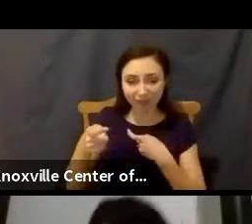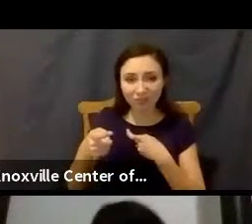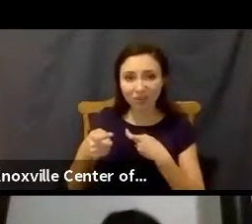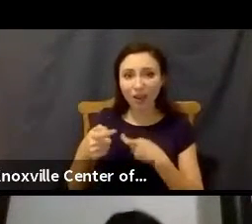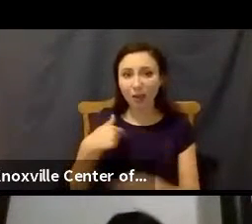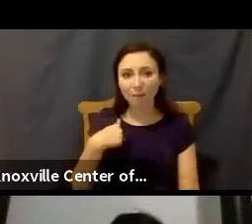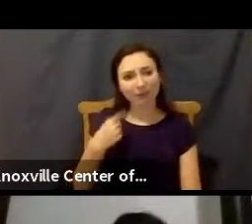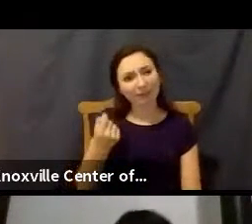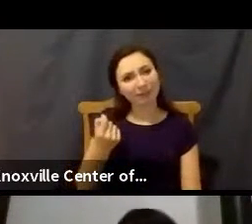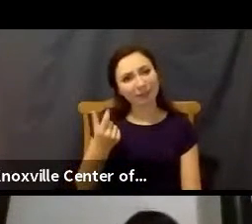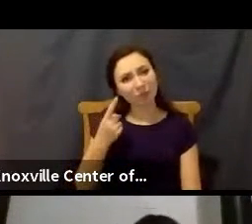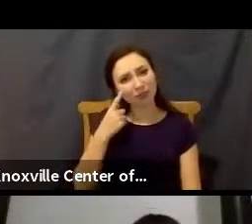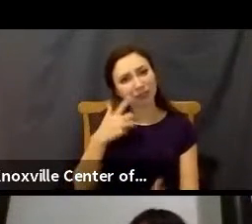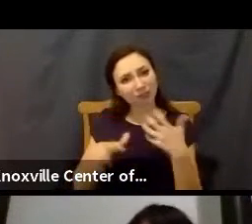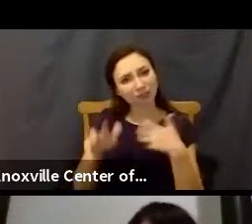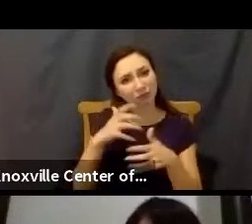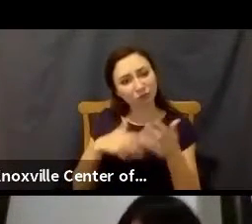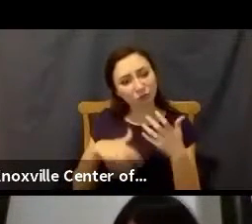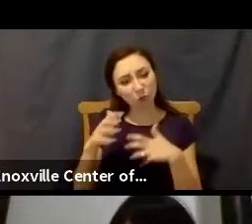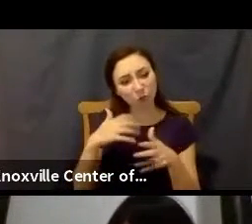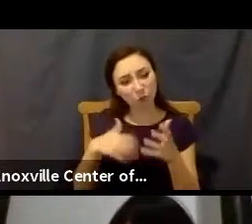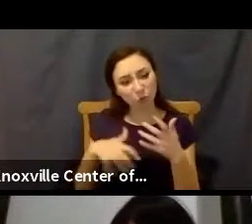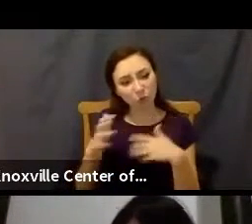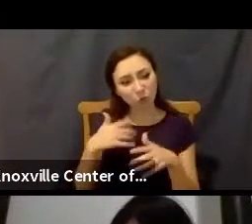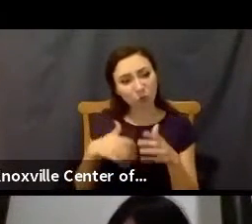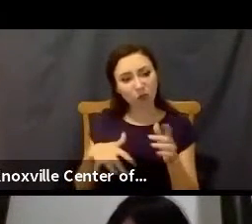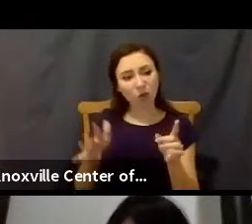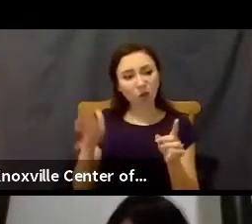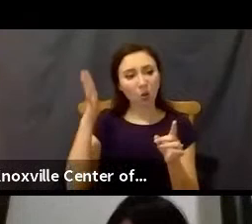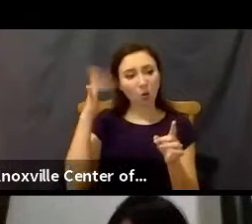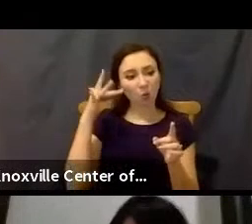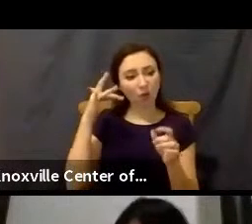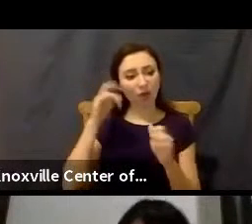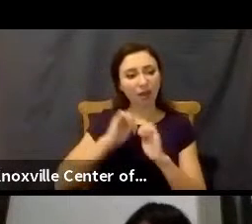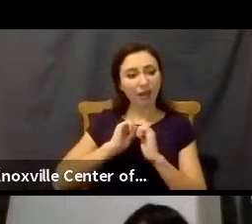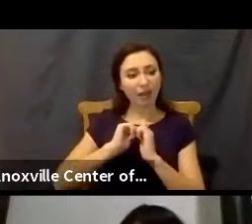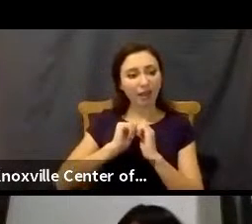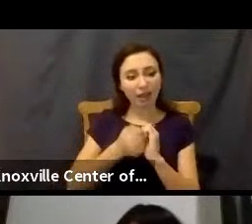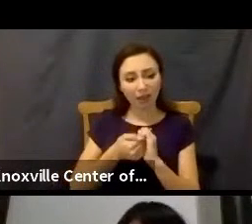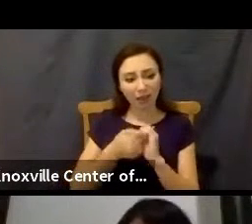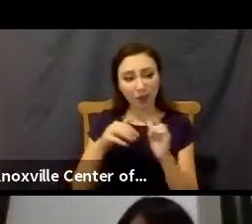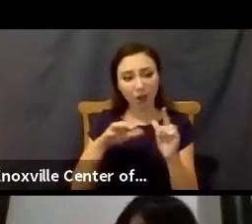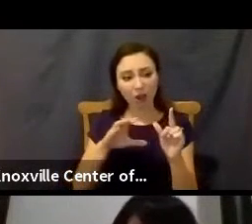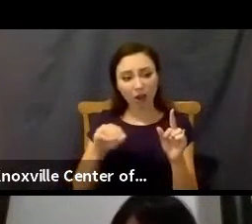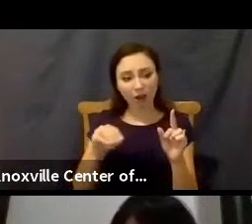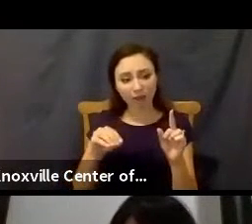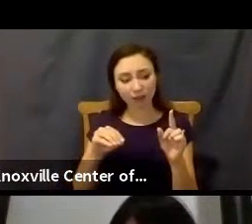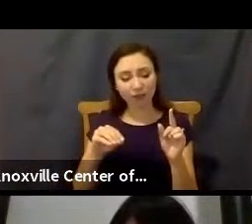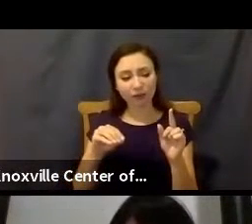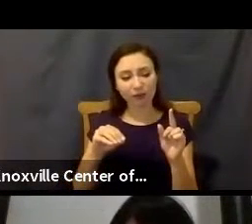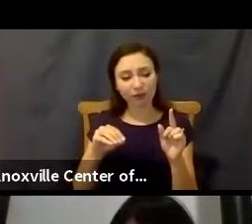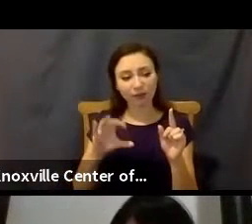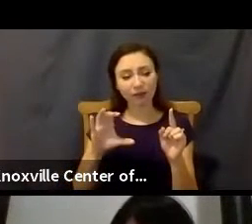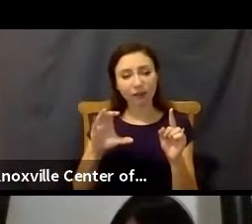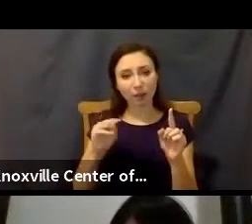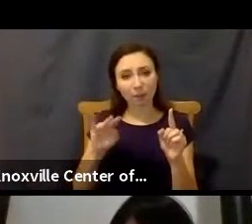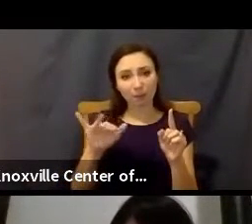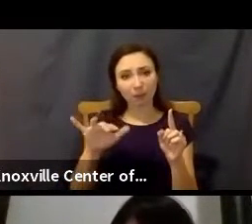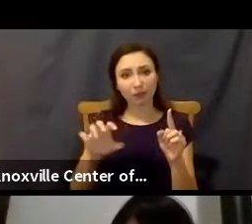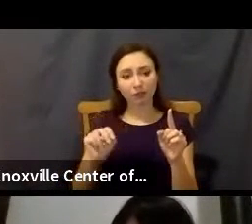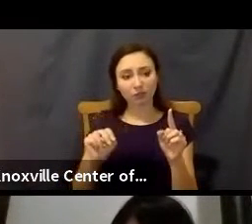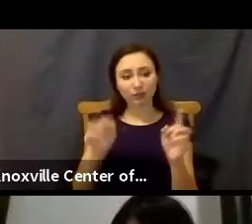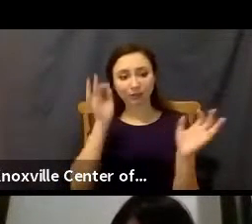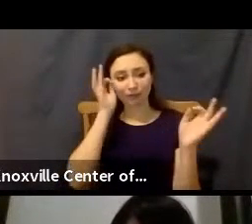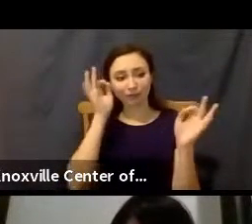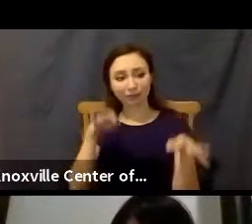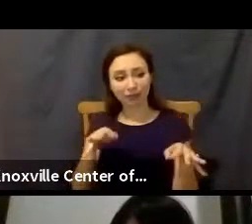I'm a little confused about why and or how county commission could make this determination that we need to